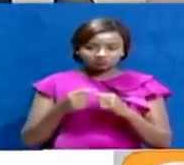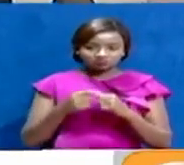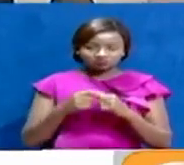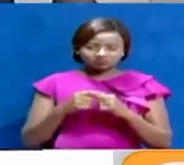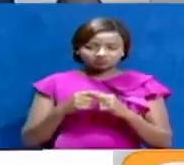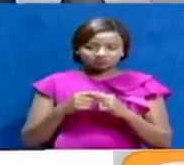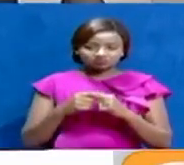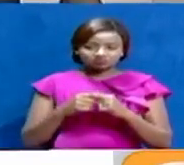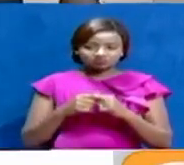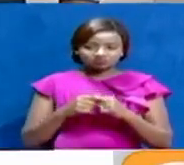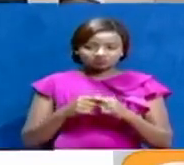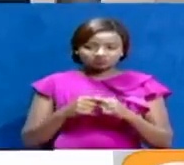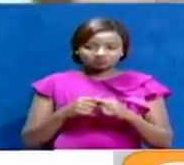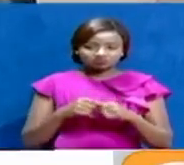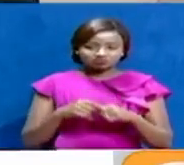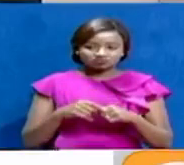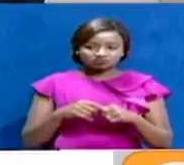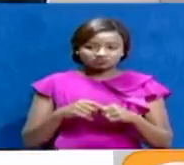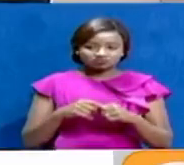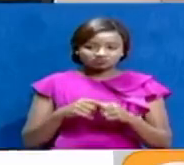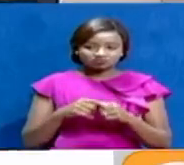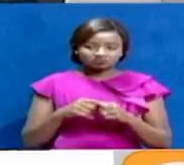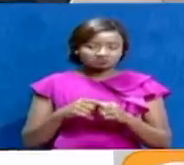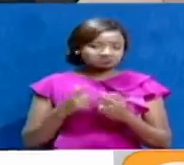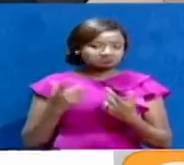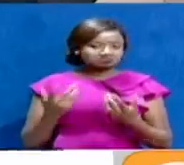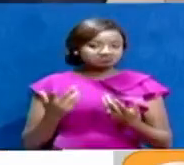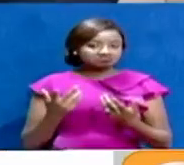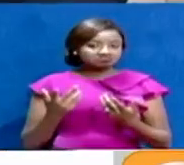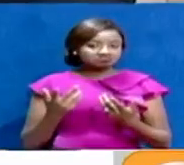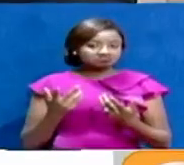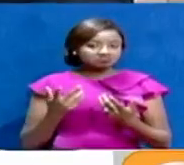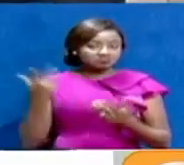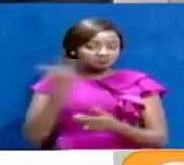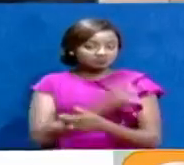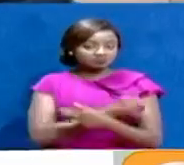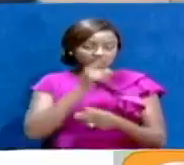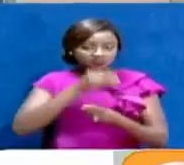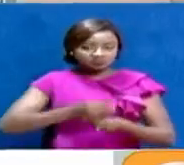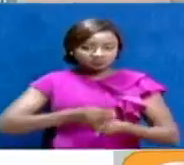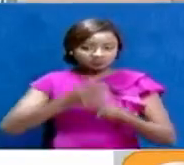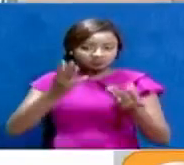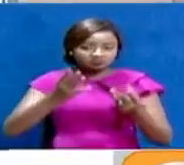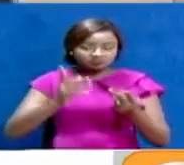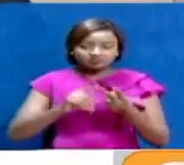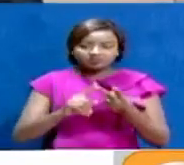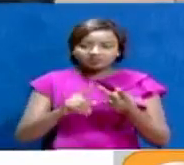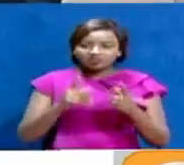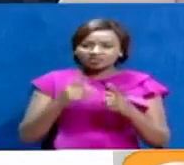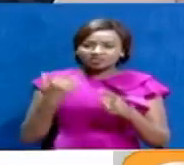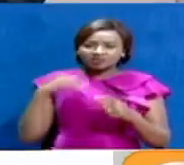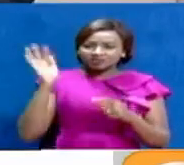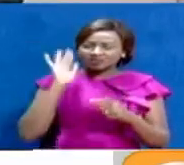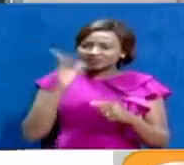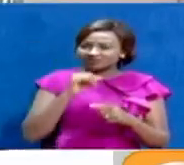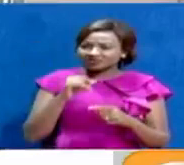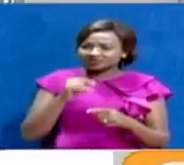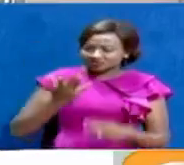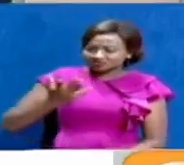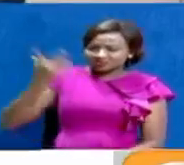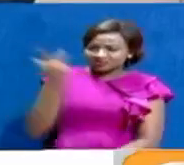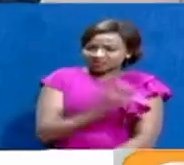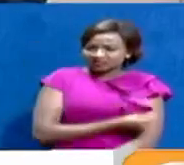get another shot. And now we're hearing that there could be a delay in the delivery of the next batch